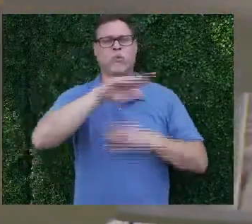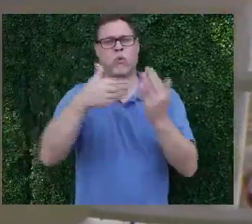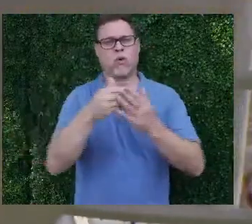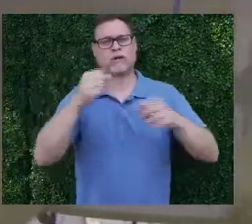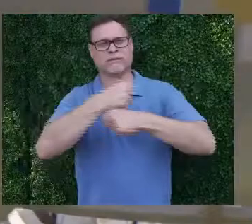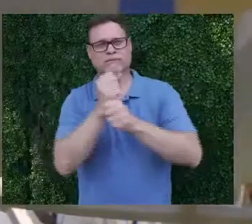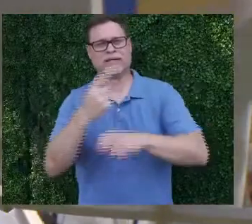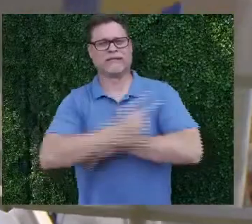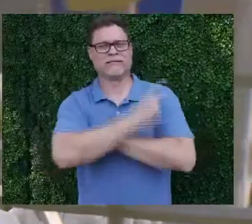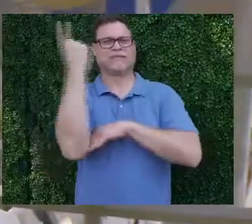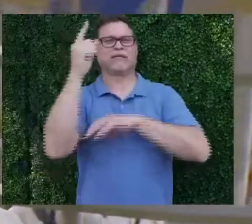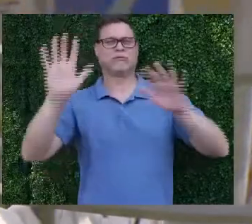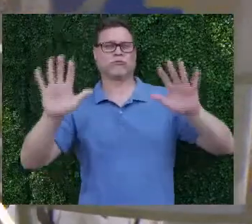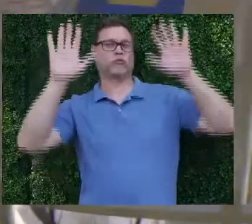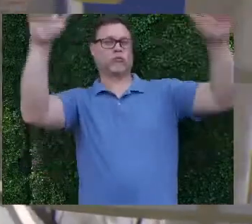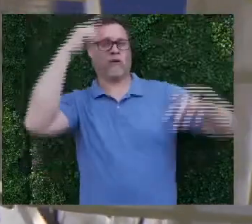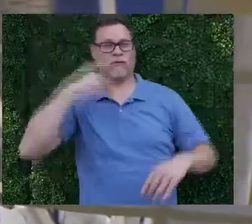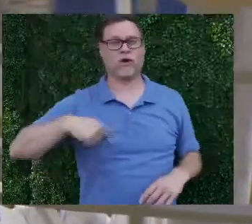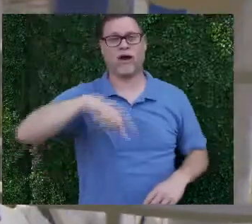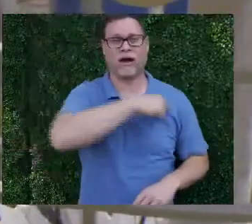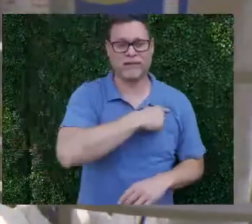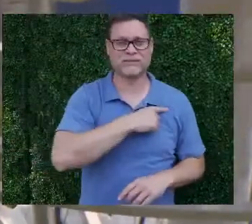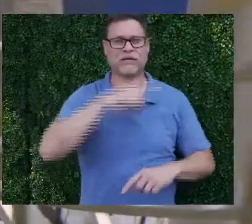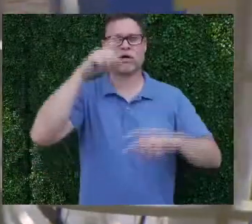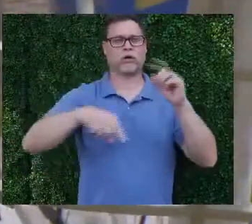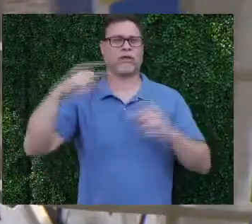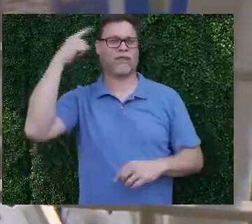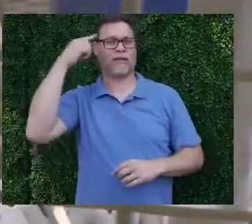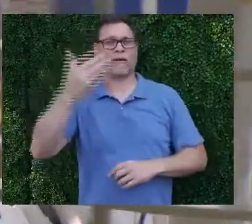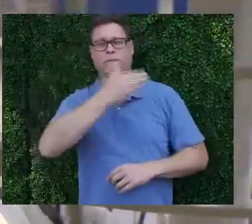this day superb for us. And I couldn't think of a